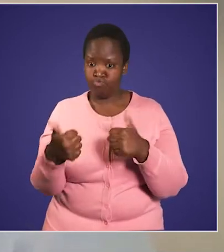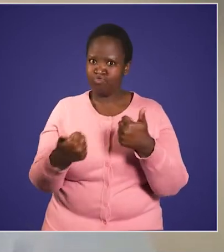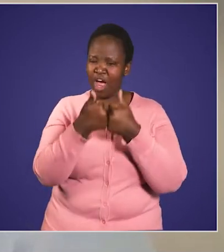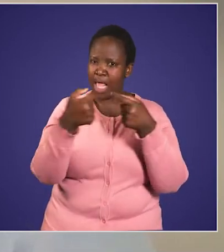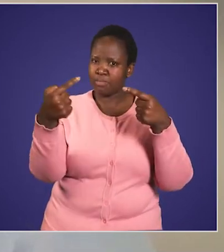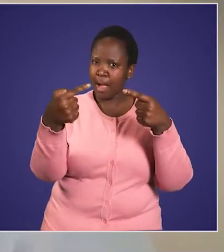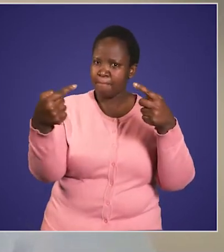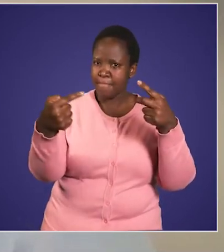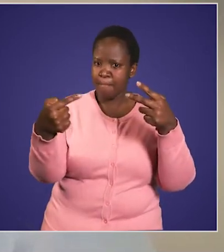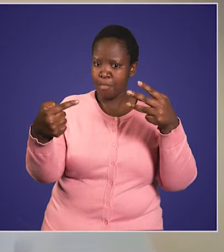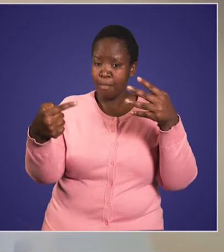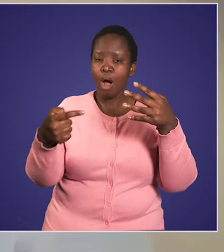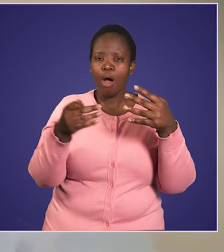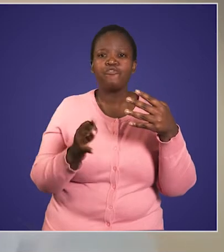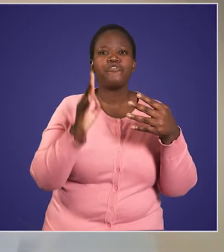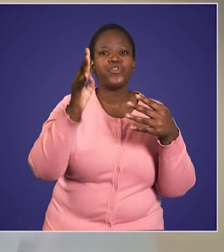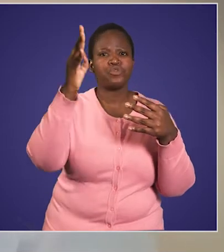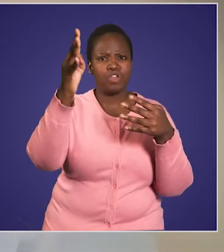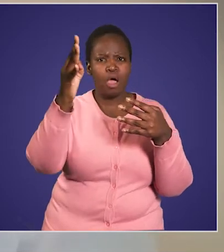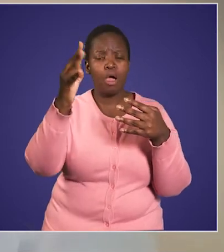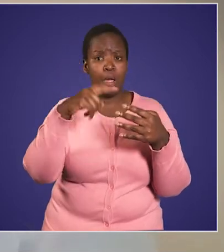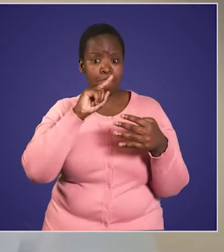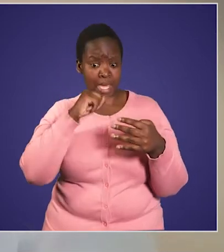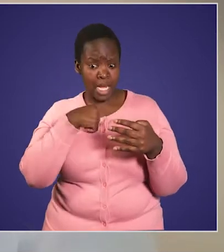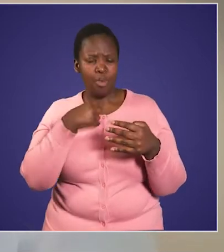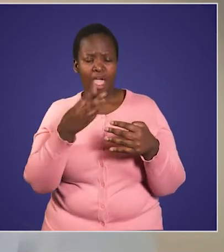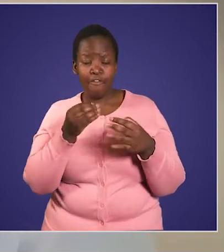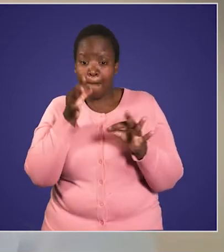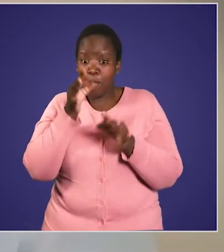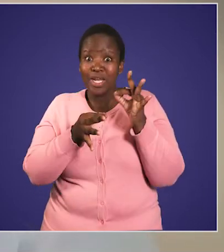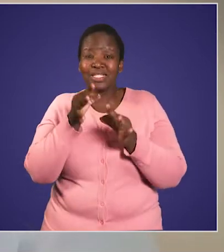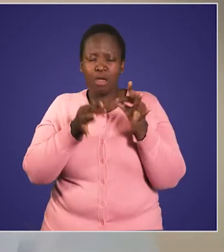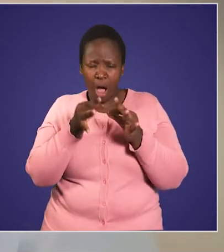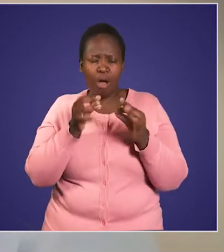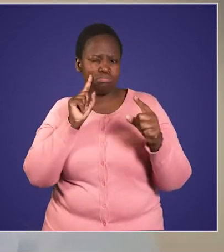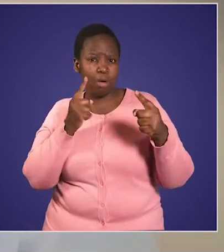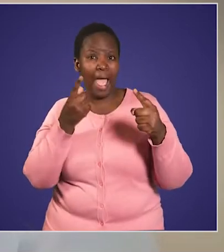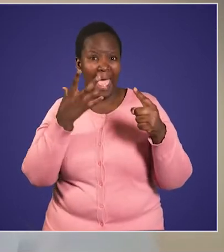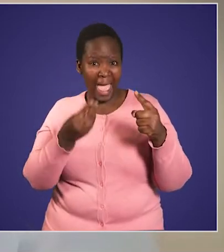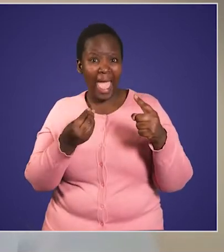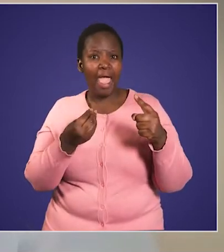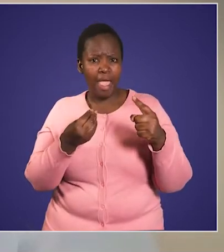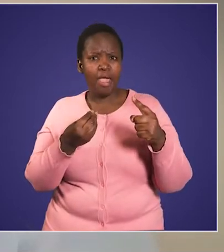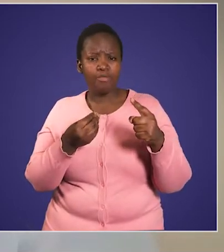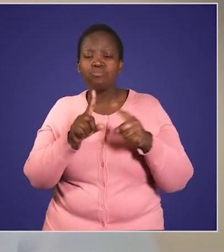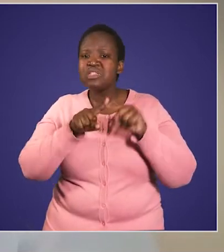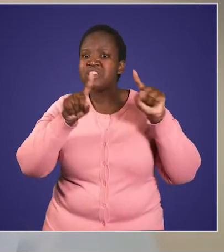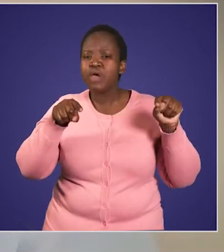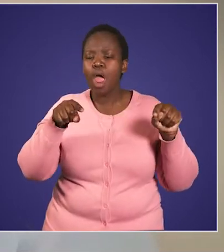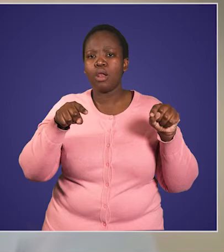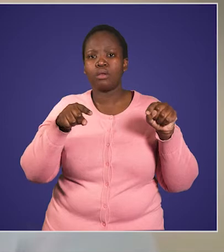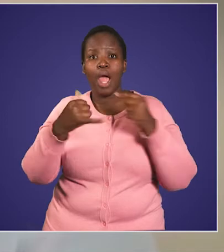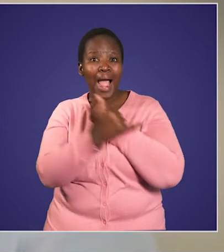of us. But with the political will, which has been always demonstrated in the region by our different head of state